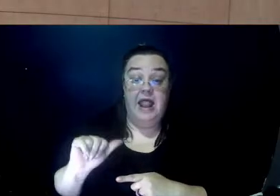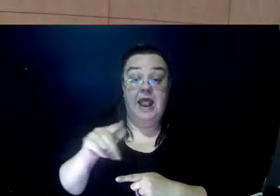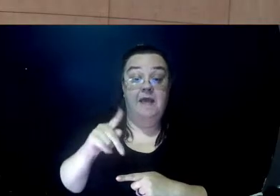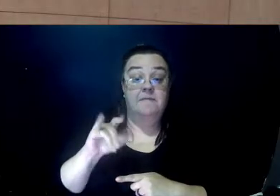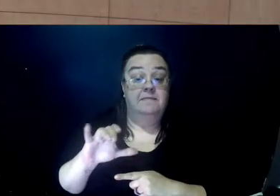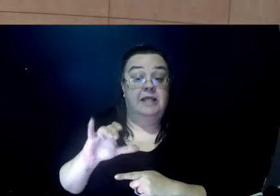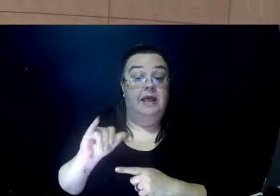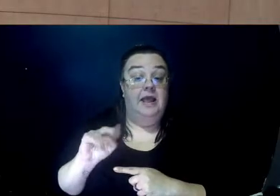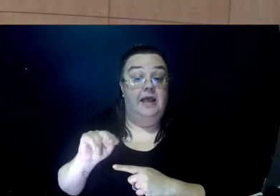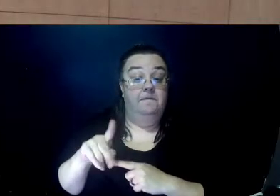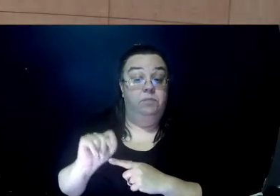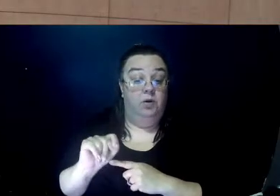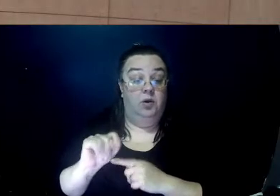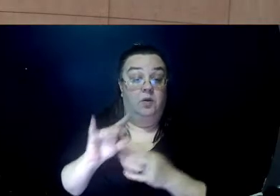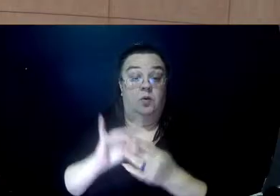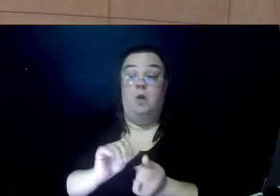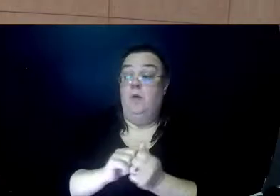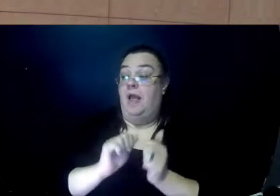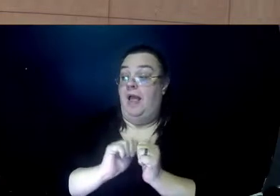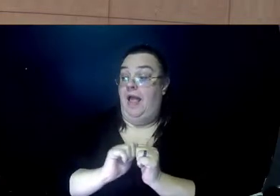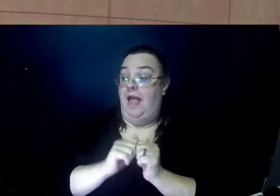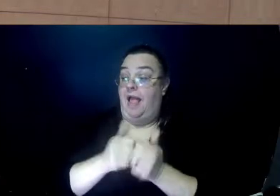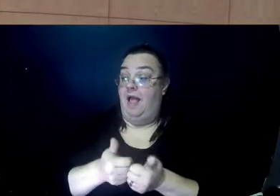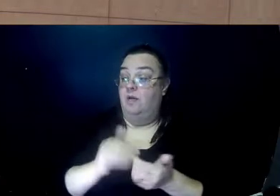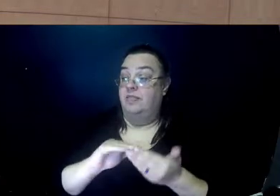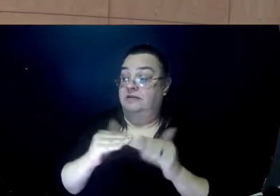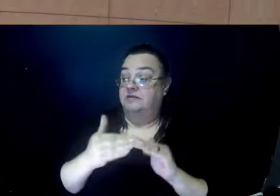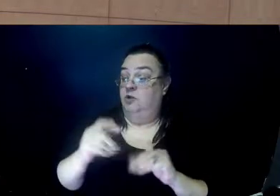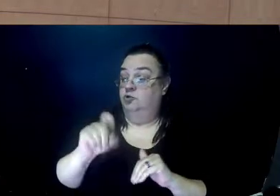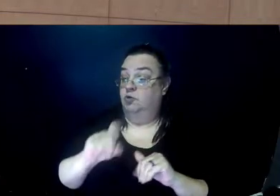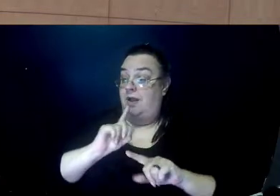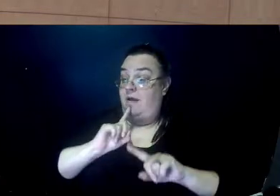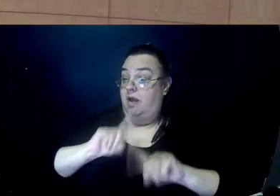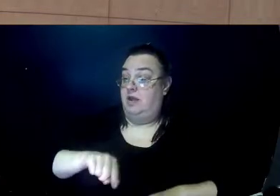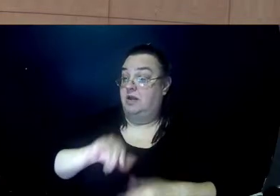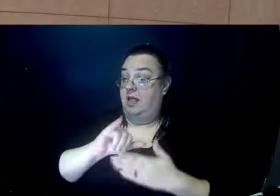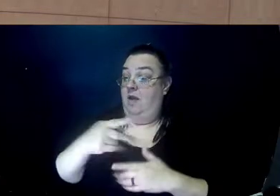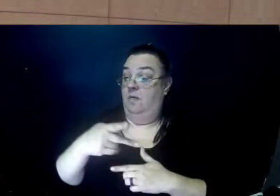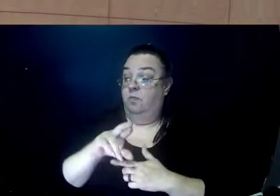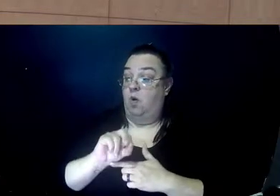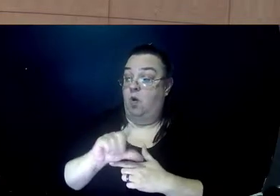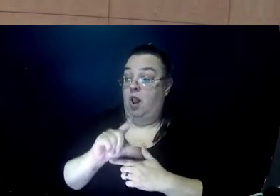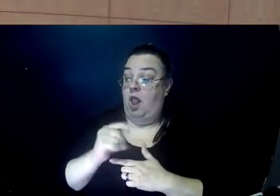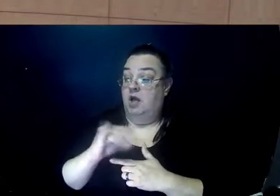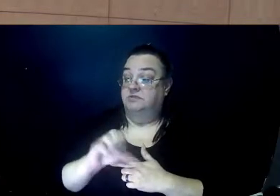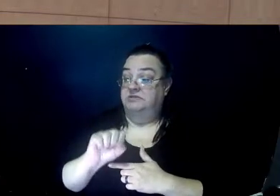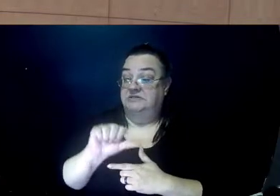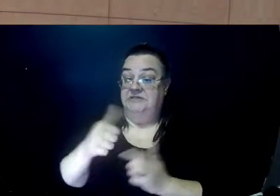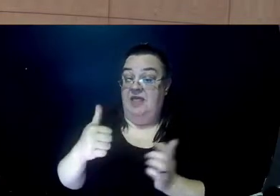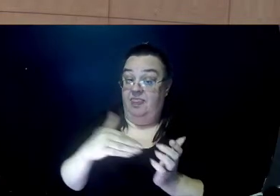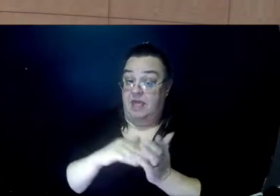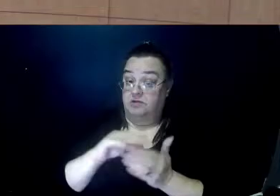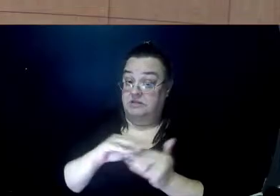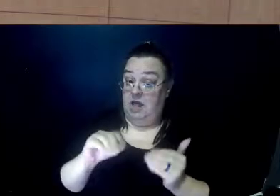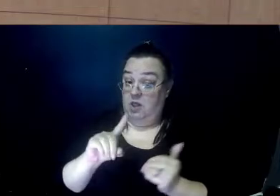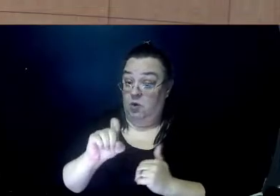input on how the town should answer the Prologis $10,000 question.